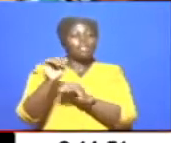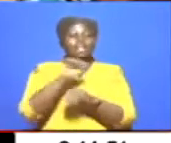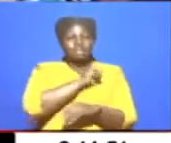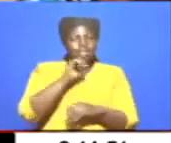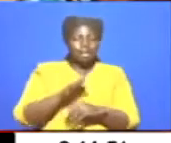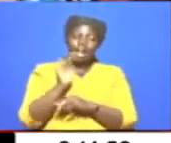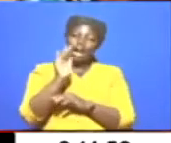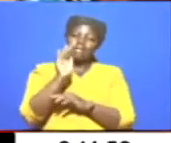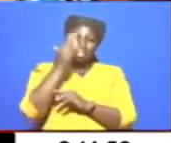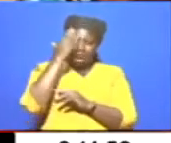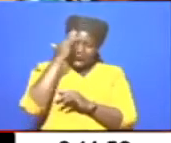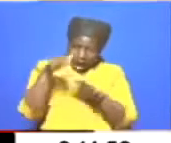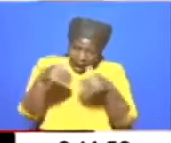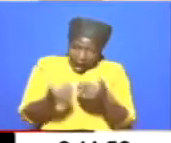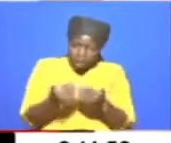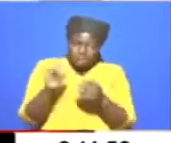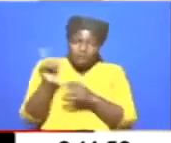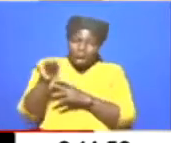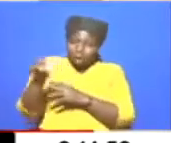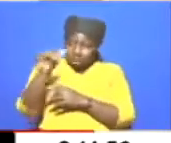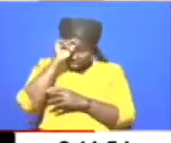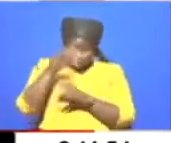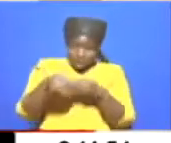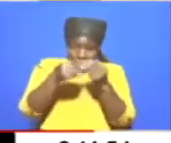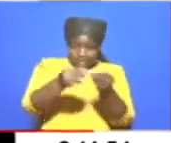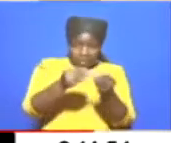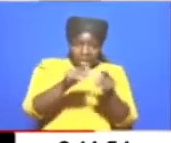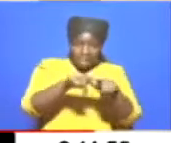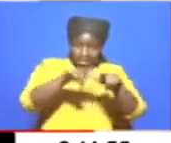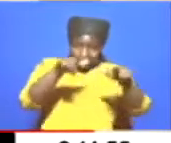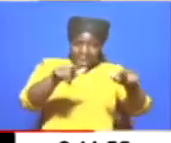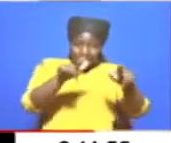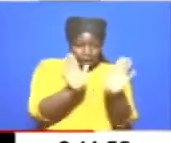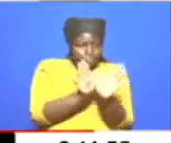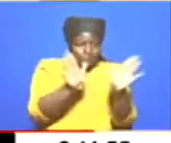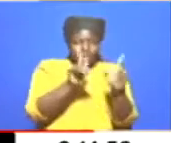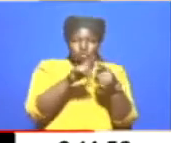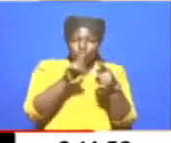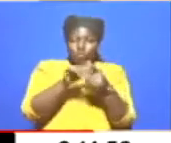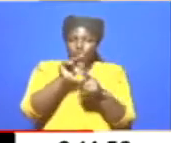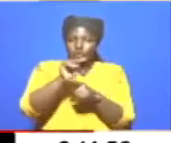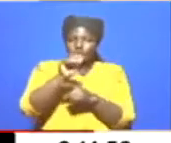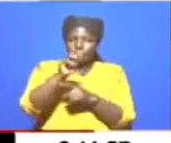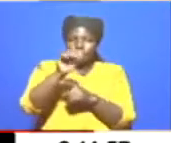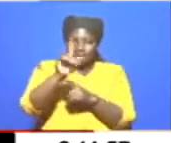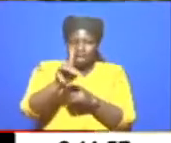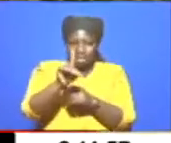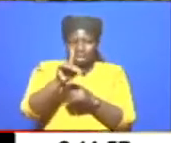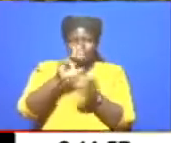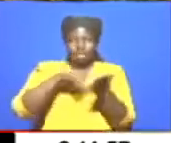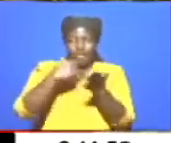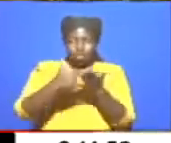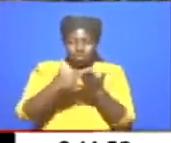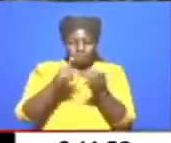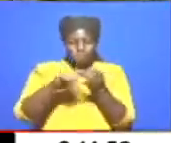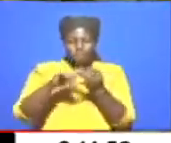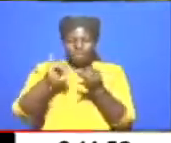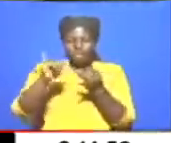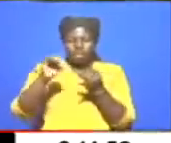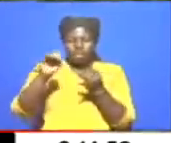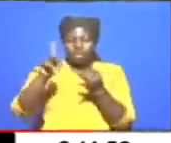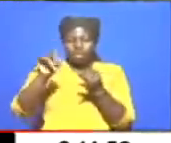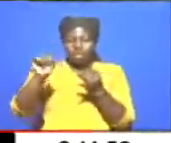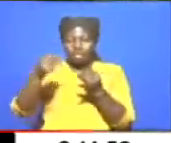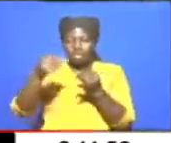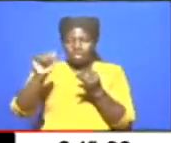Government had allocated parcels of public land to Nomad Resort Limited, Yorkshire Company Limited, an